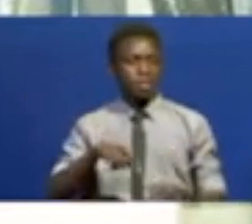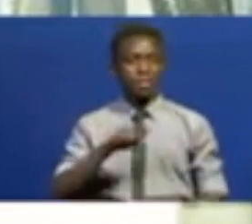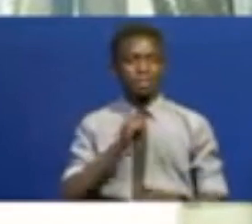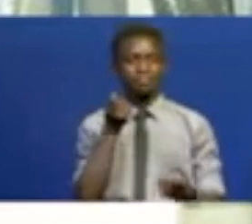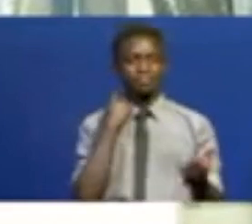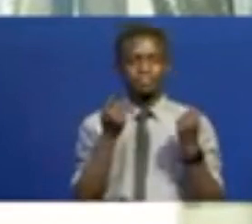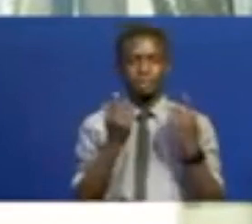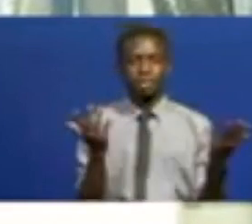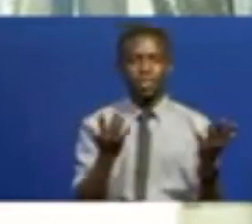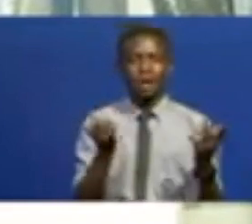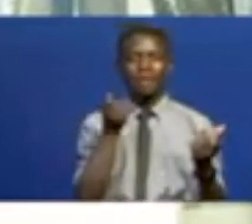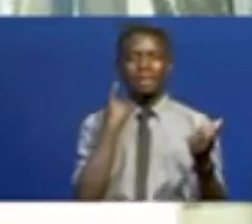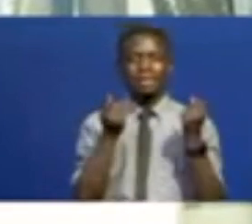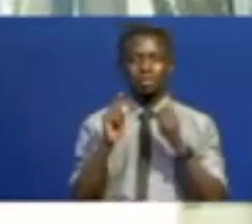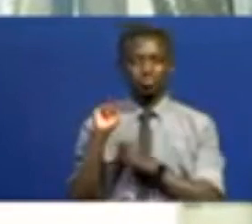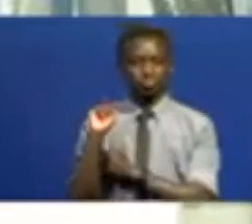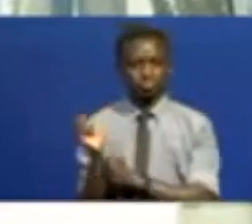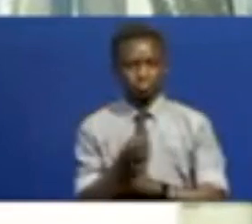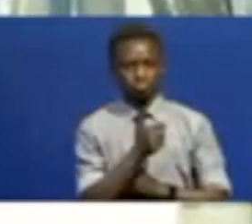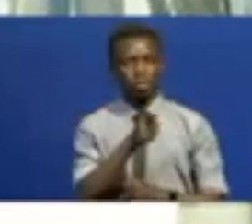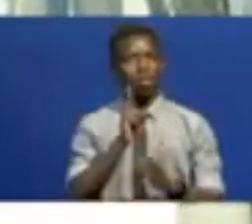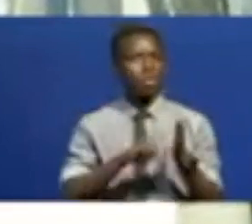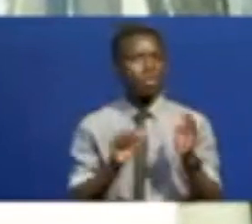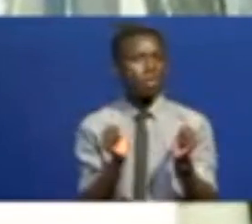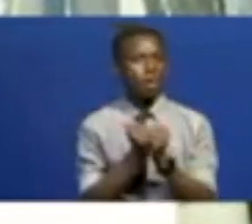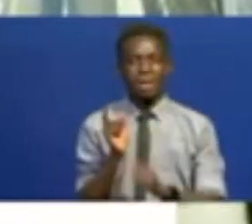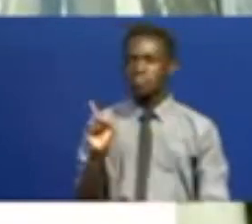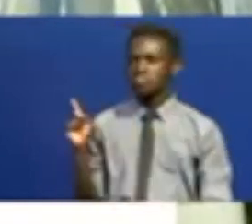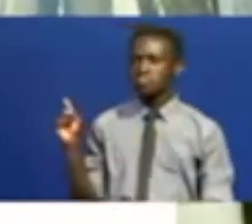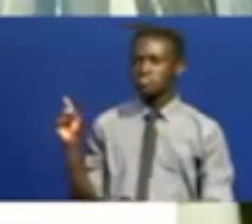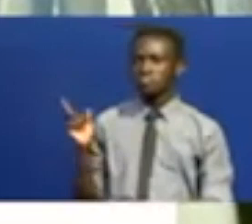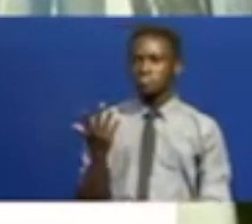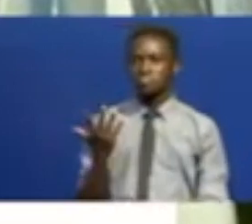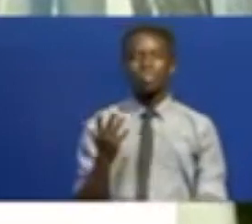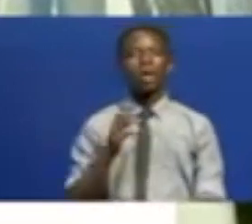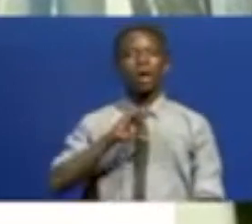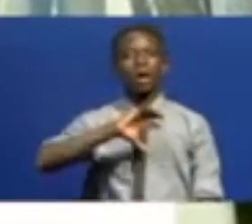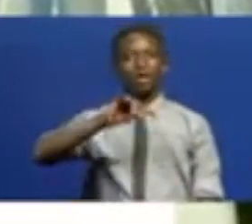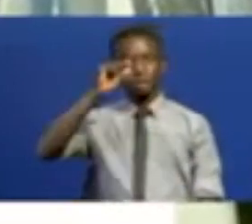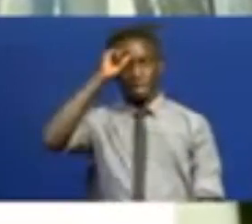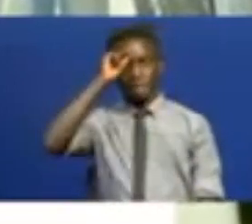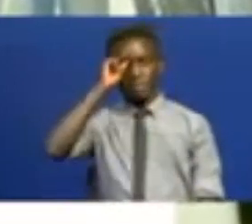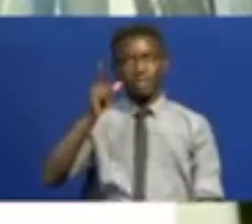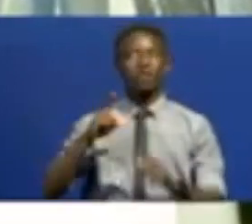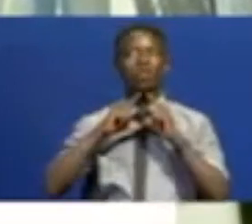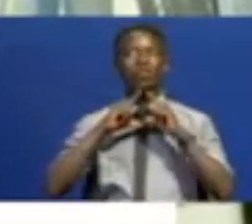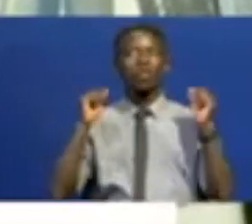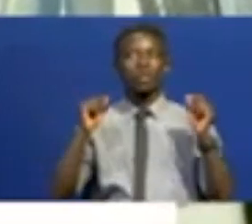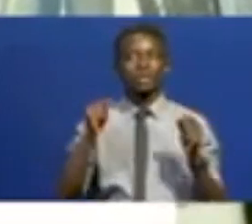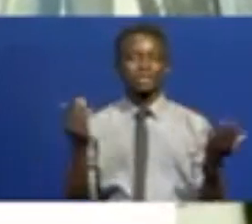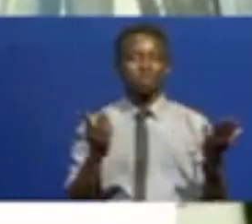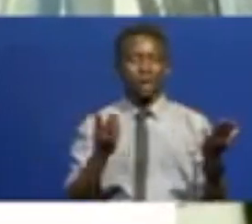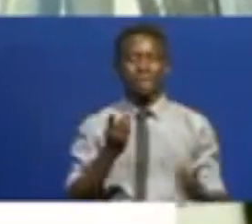Kericho Golf Club, and what is happening behind me is that the county government is hosting a dinner